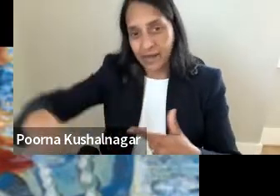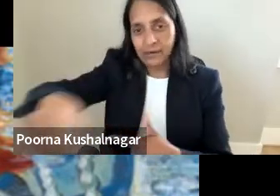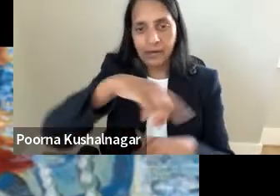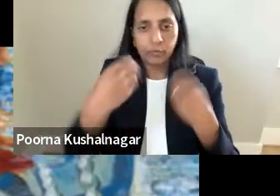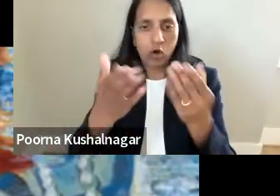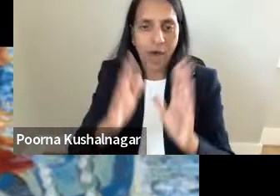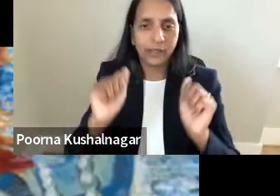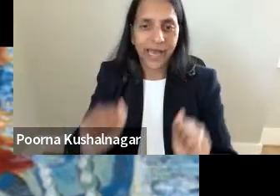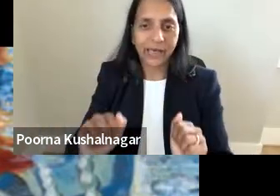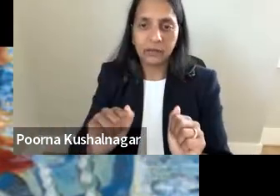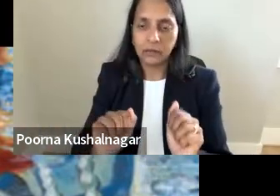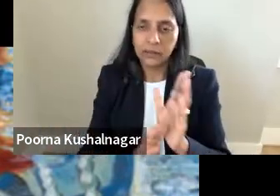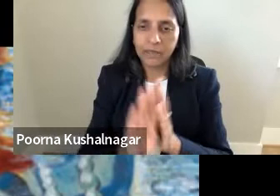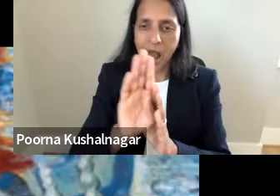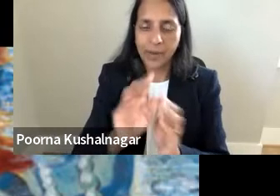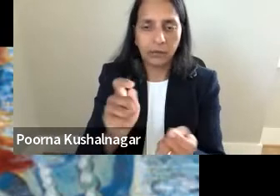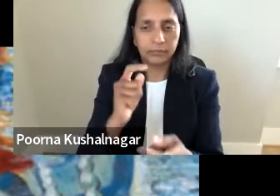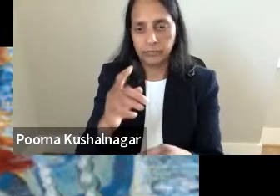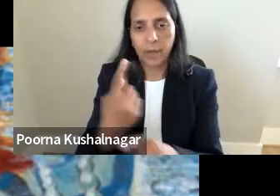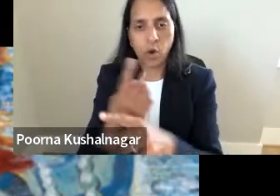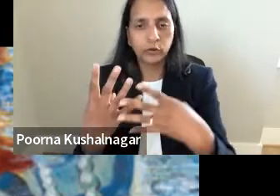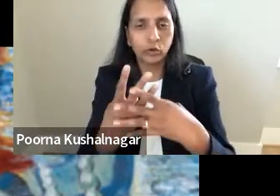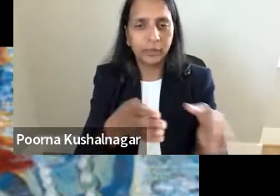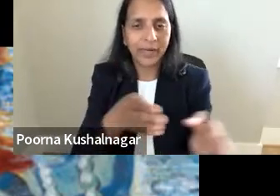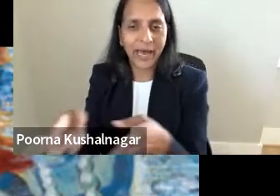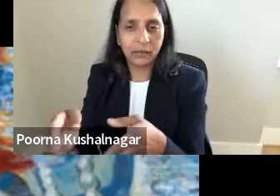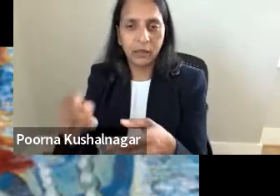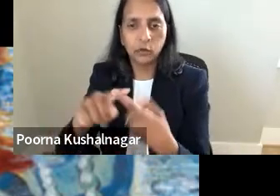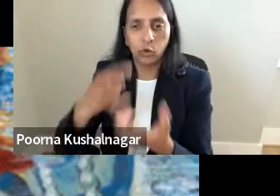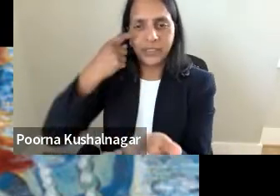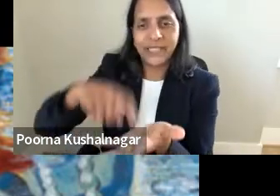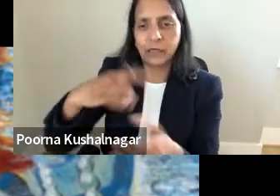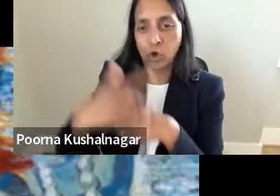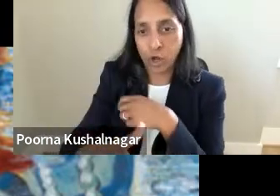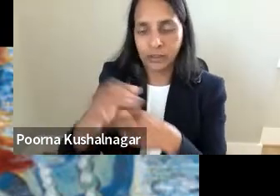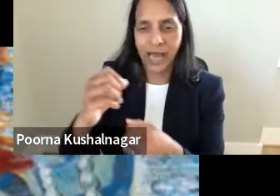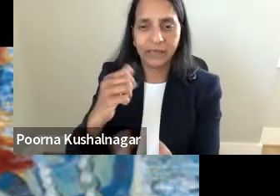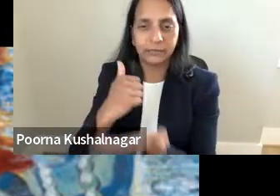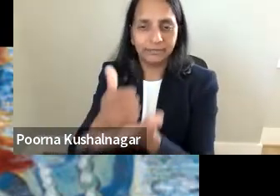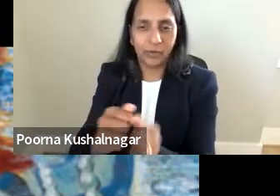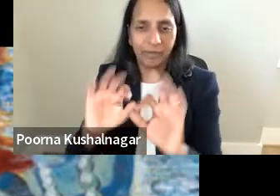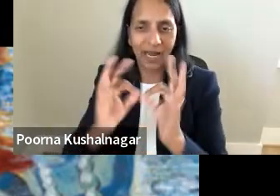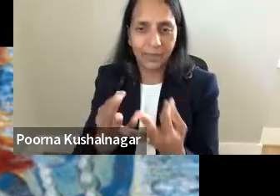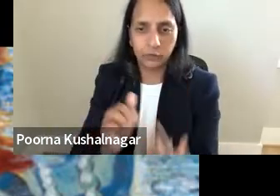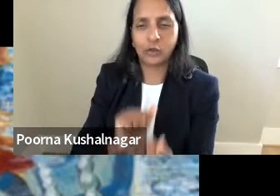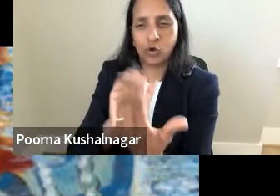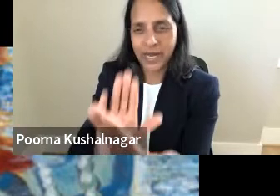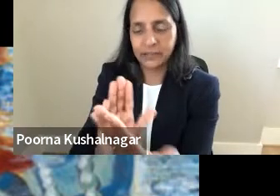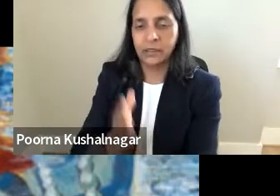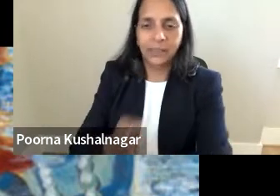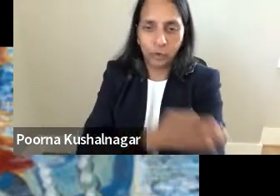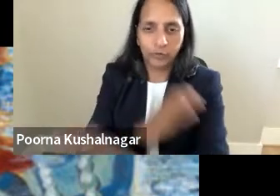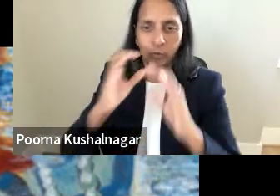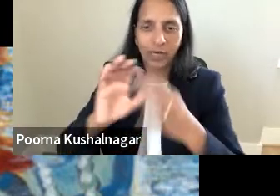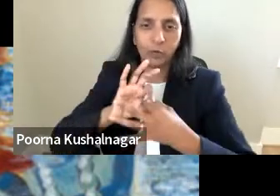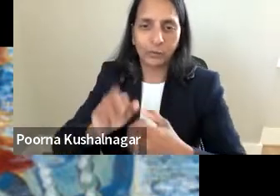spectrum, then providers can develop appropriate screening plans to have early